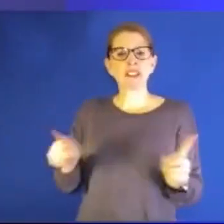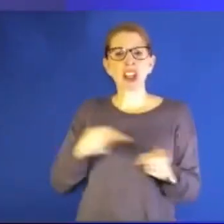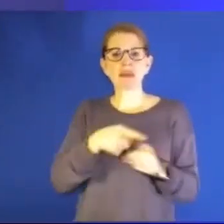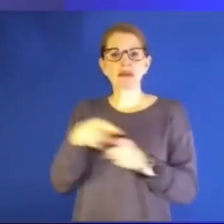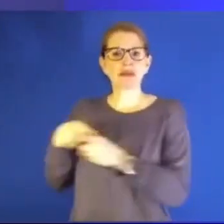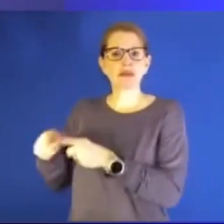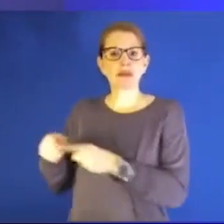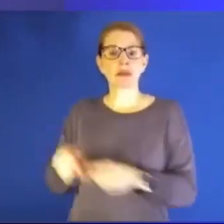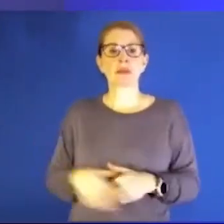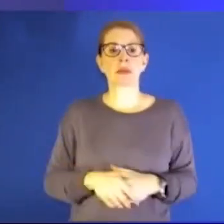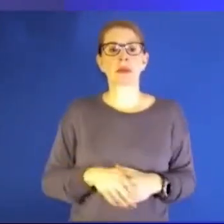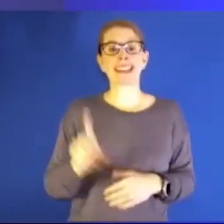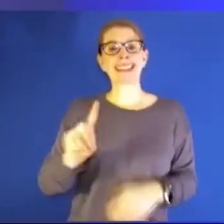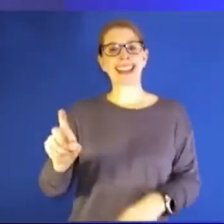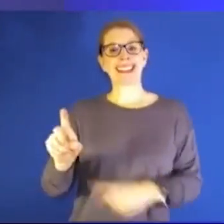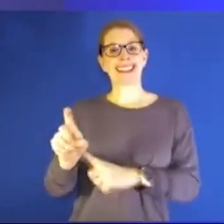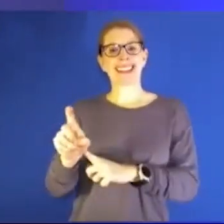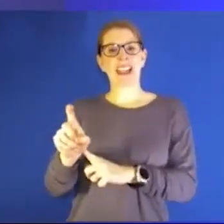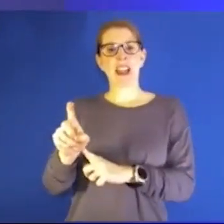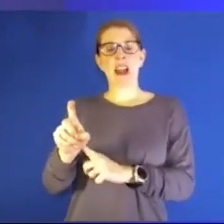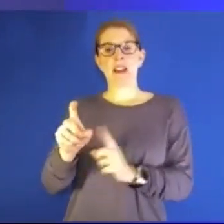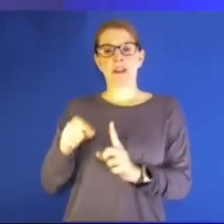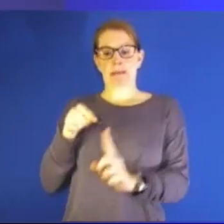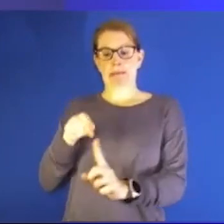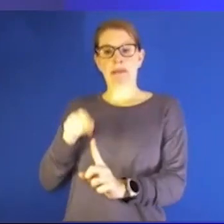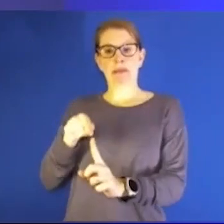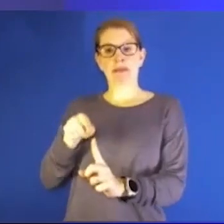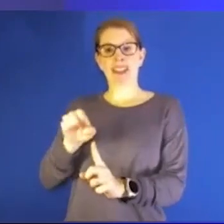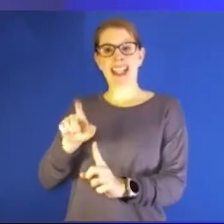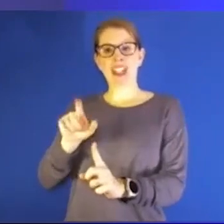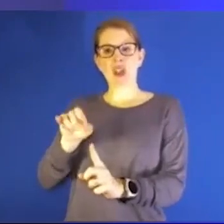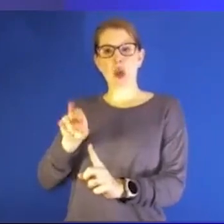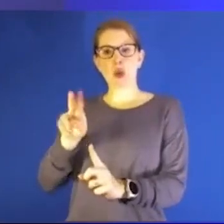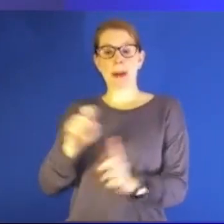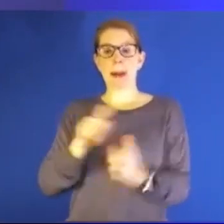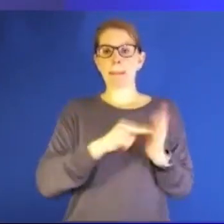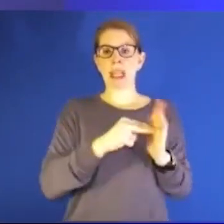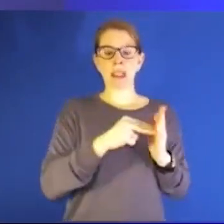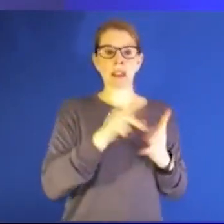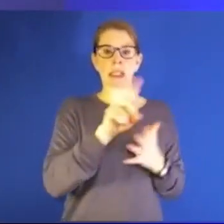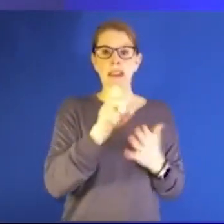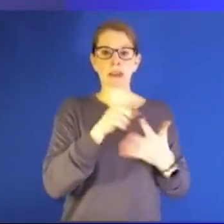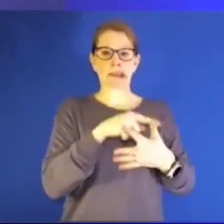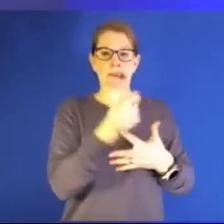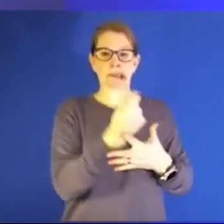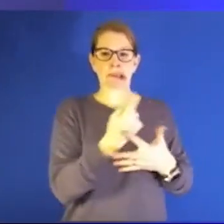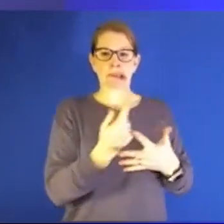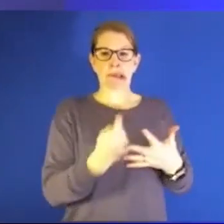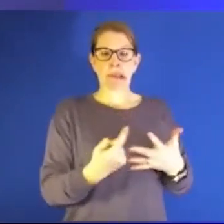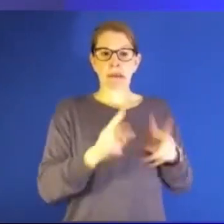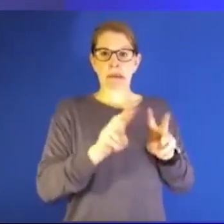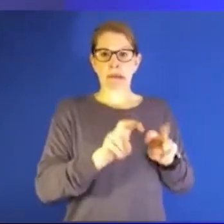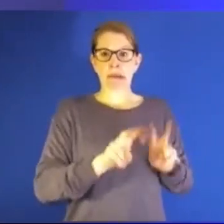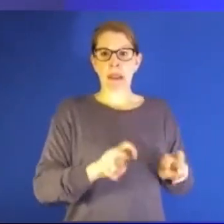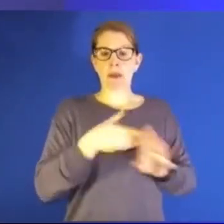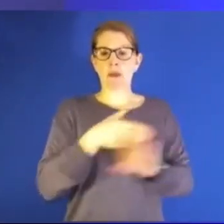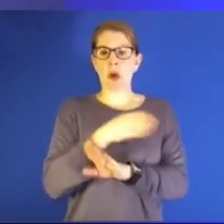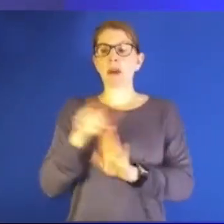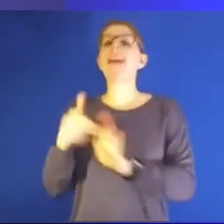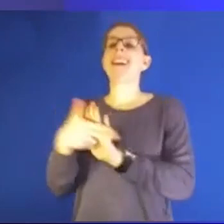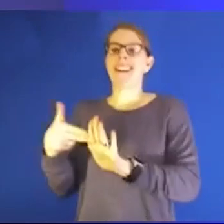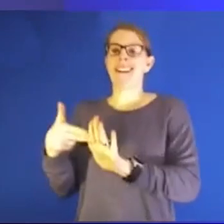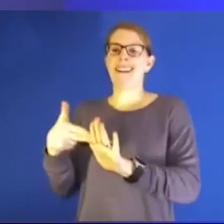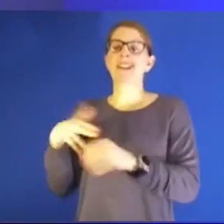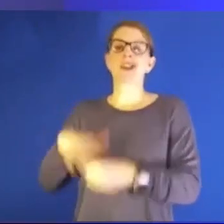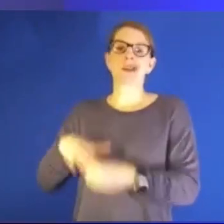really a diagnosis of exclusion, meaning we have to get rid of the diagnosis of coronary artery disease before we can say stress cardiomyopathy. So